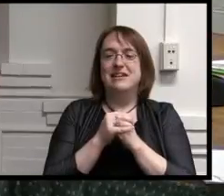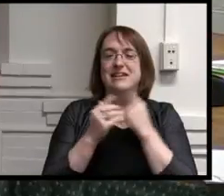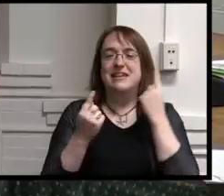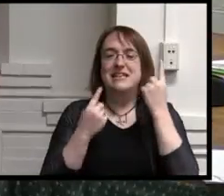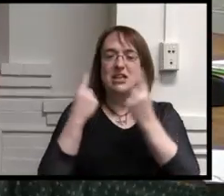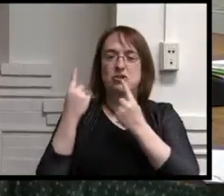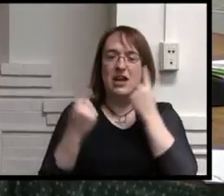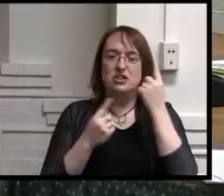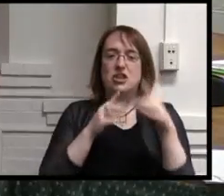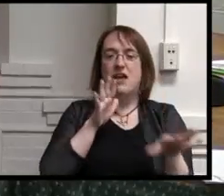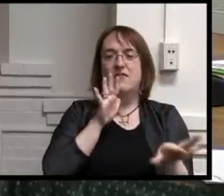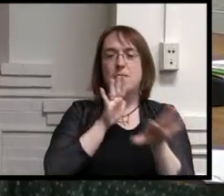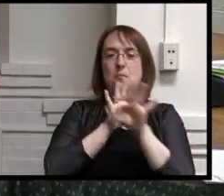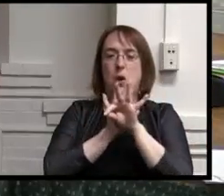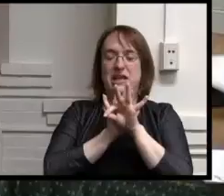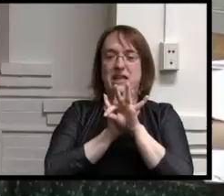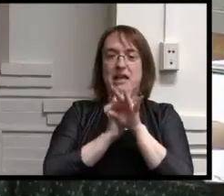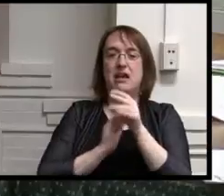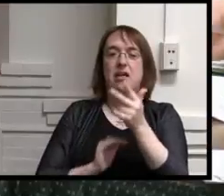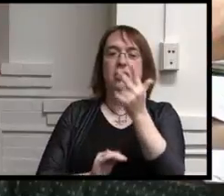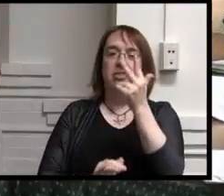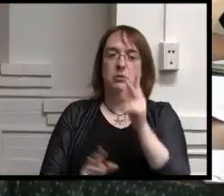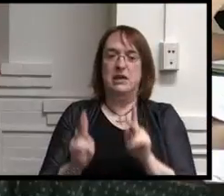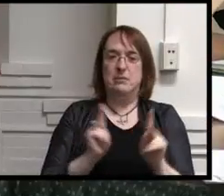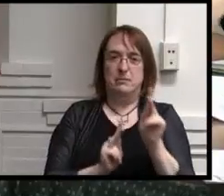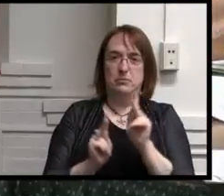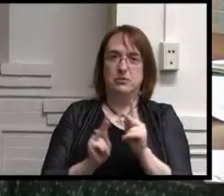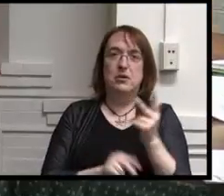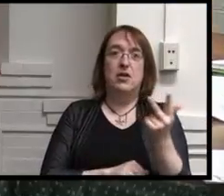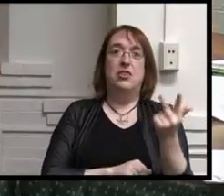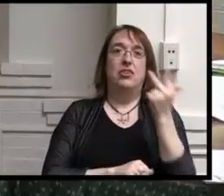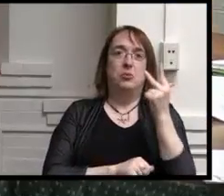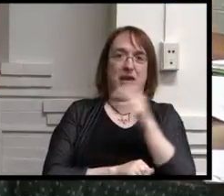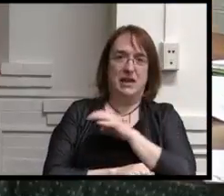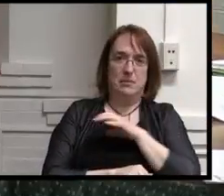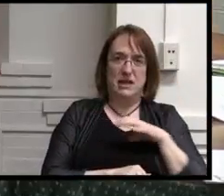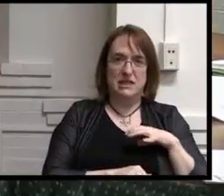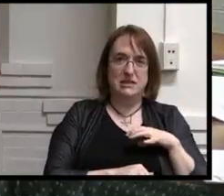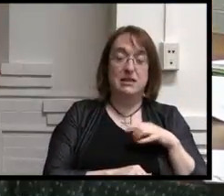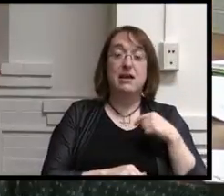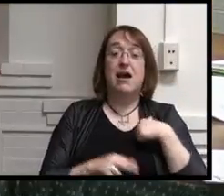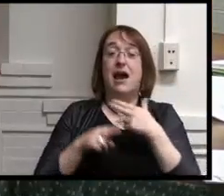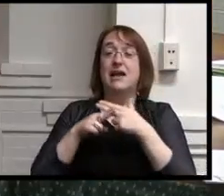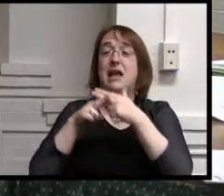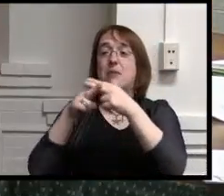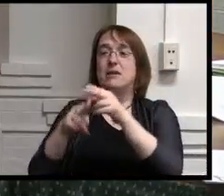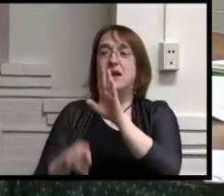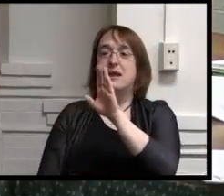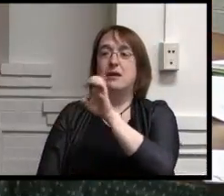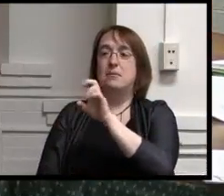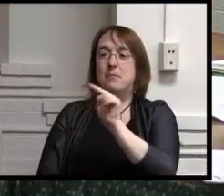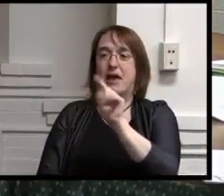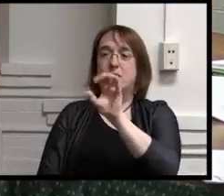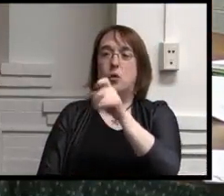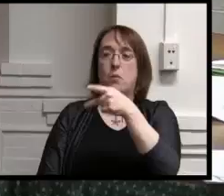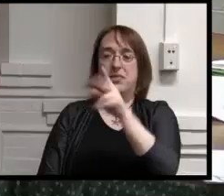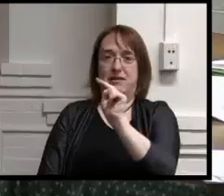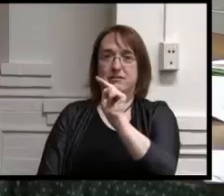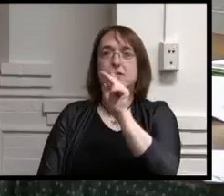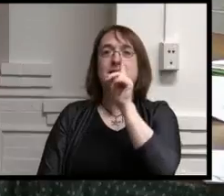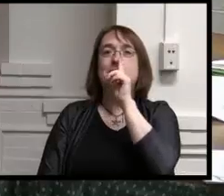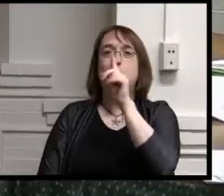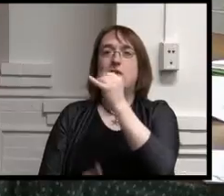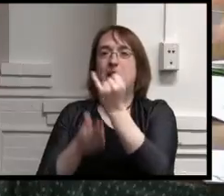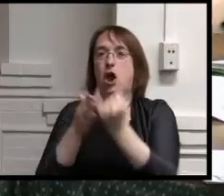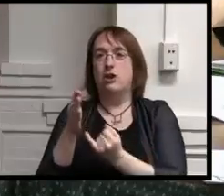consider appointing 3 people to 3 committees. I nominate Ben Copeland to the Agricultural